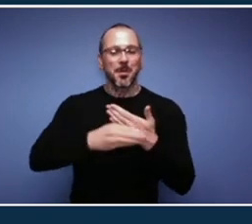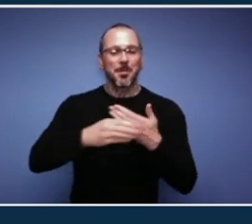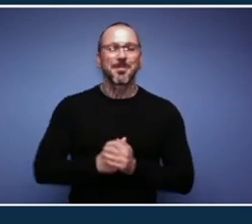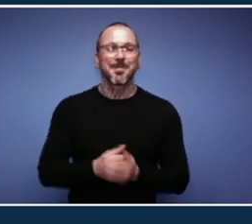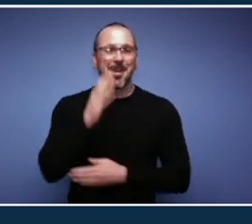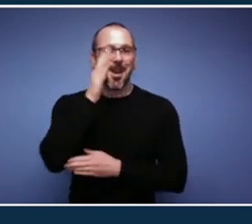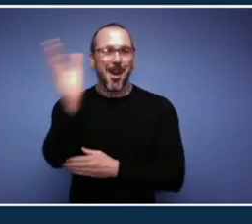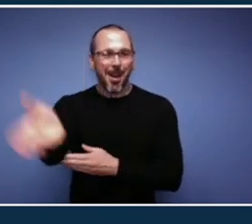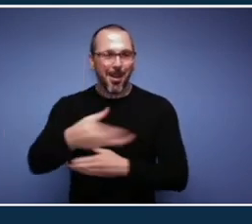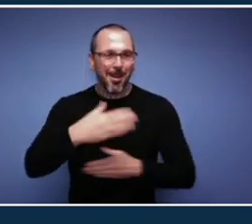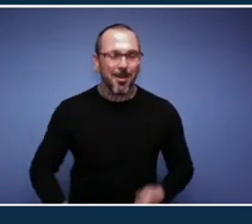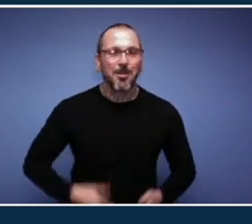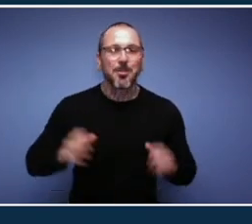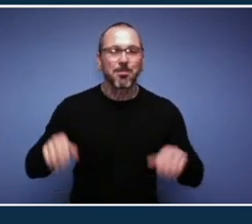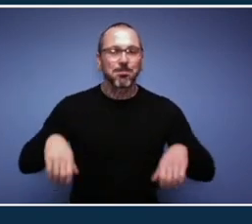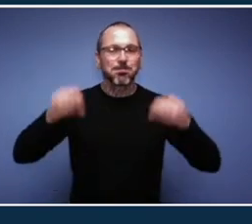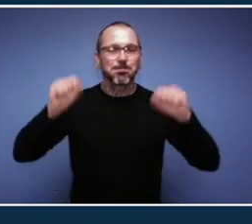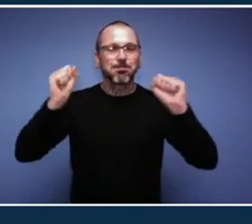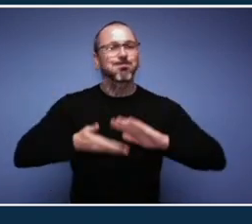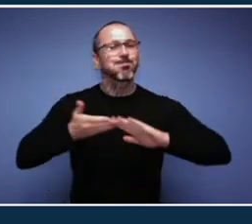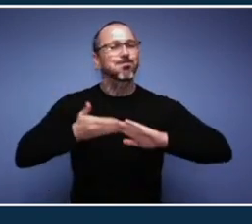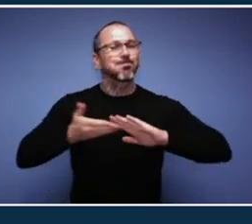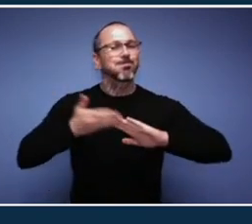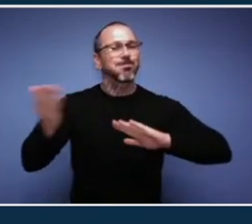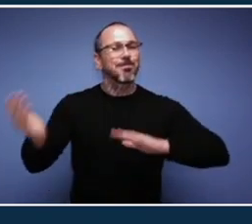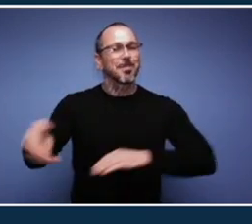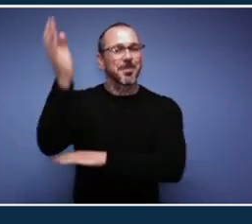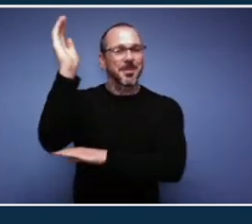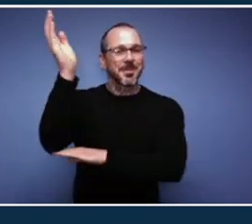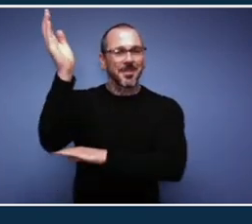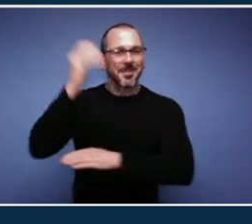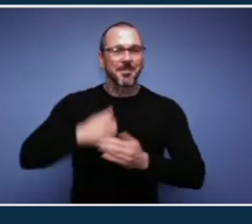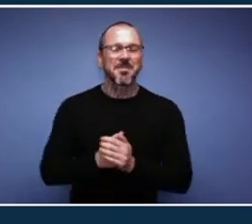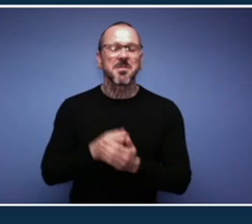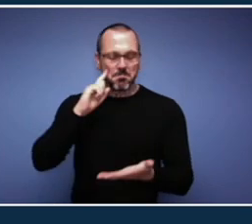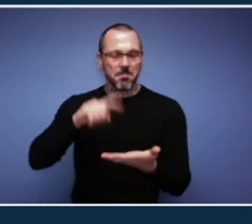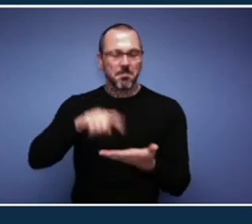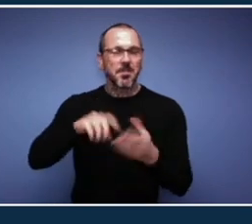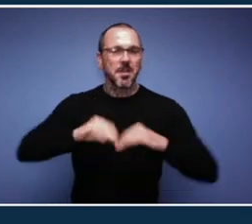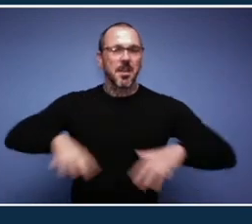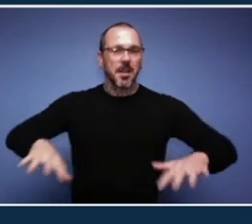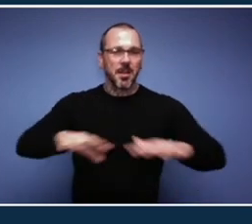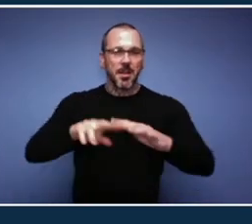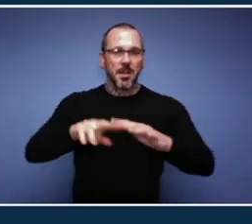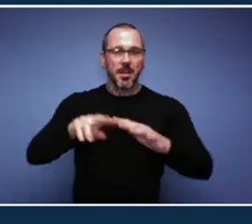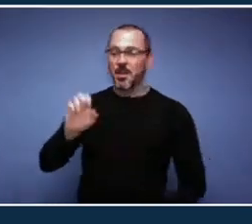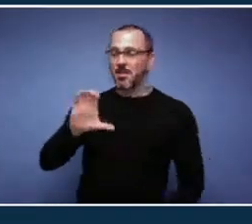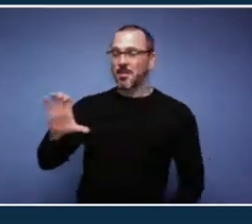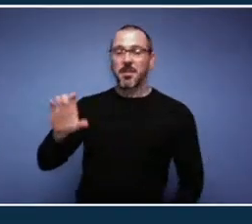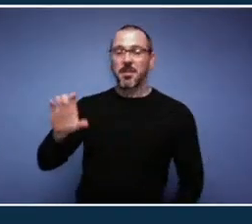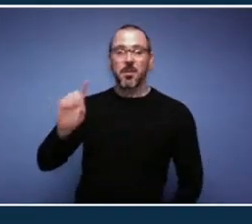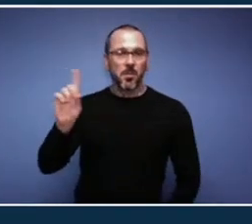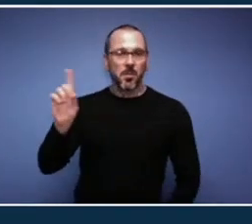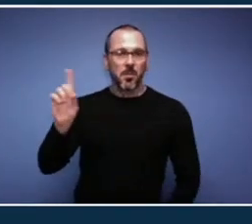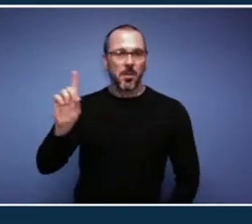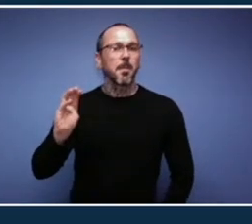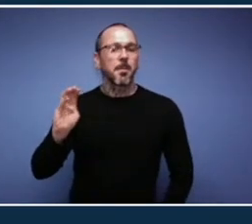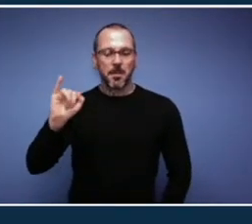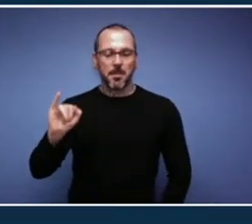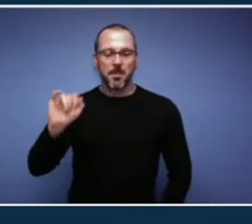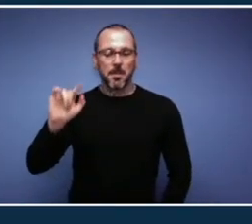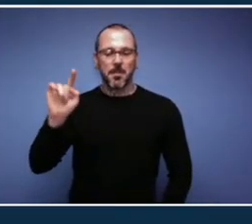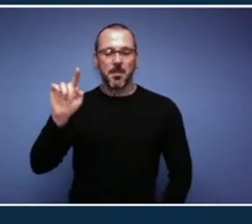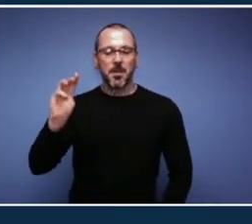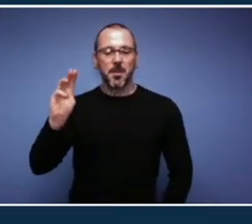our presentation. I'd like to start by acknowledging that Nova Scotia Community College is located in Mi'kma'ki, the